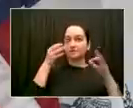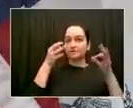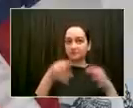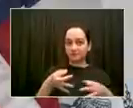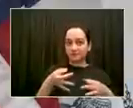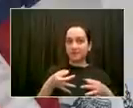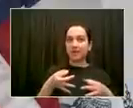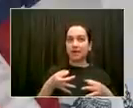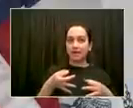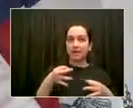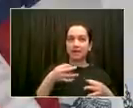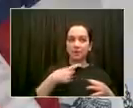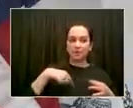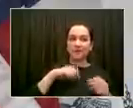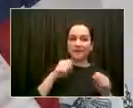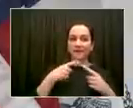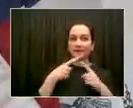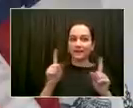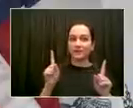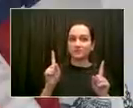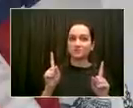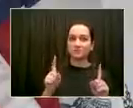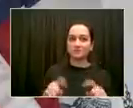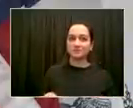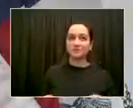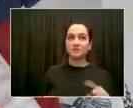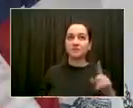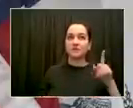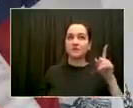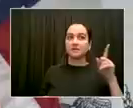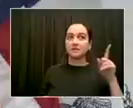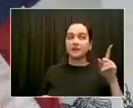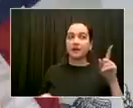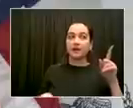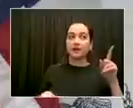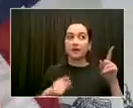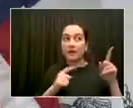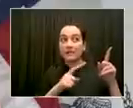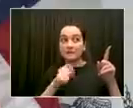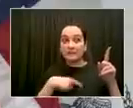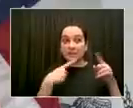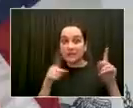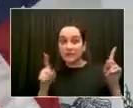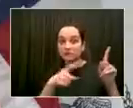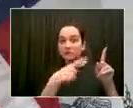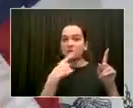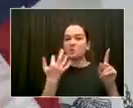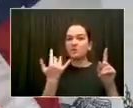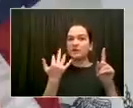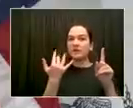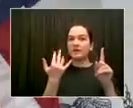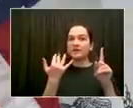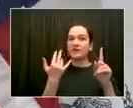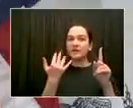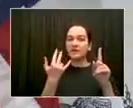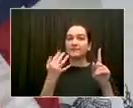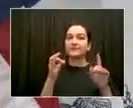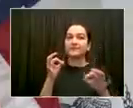us a formal judgment. We got that formal judgment last night around, I think, 6